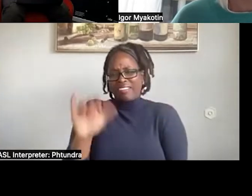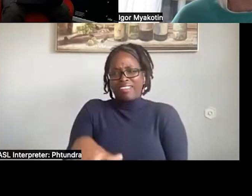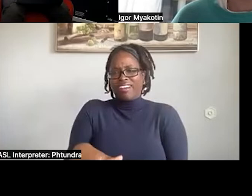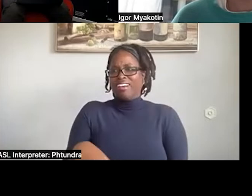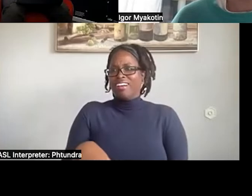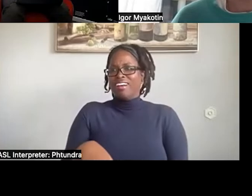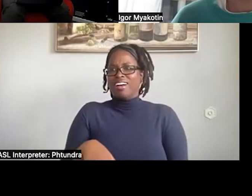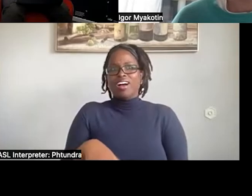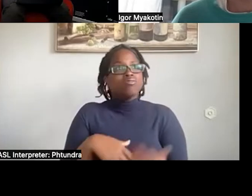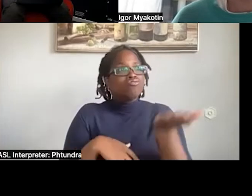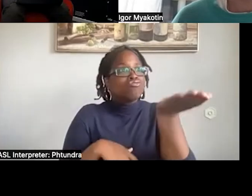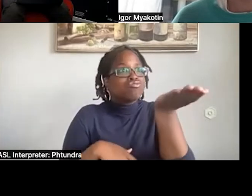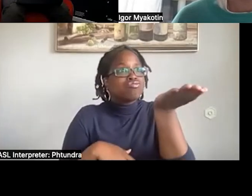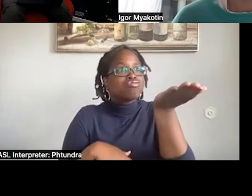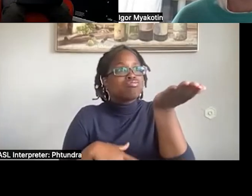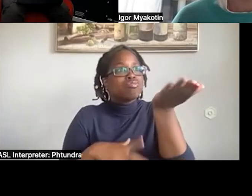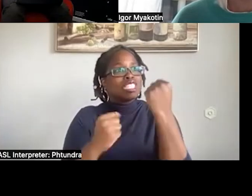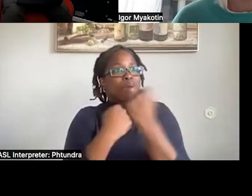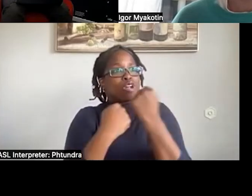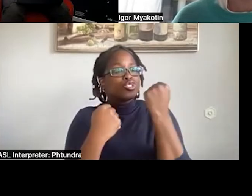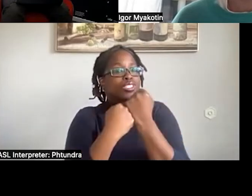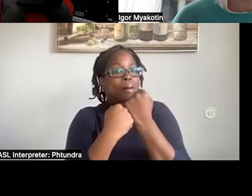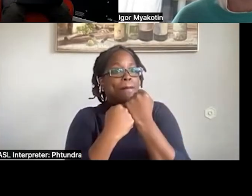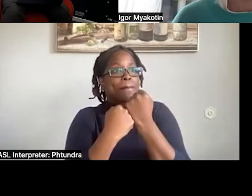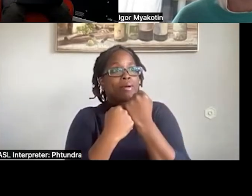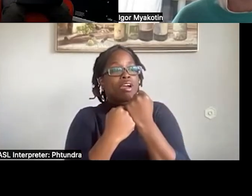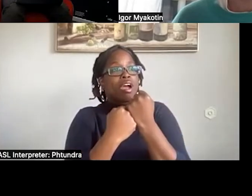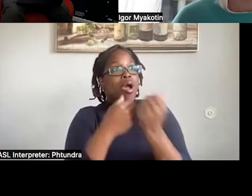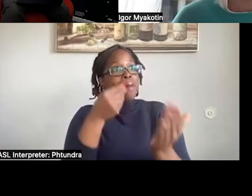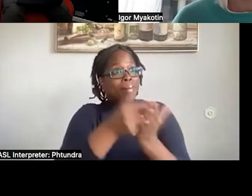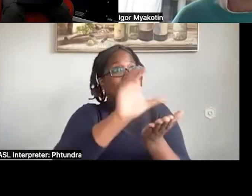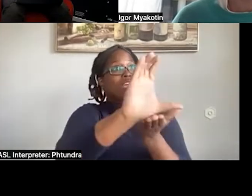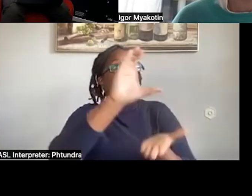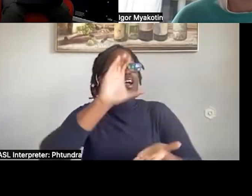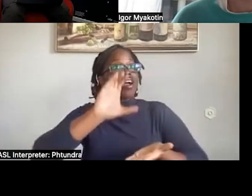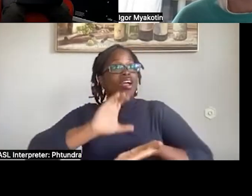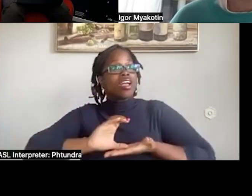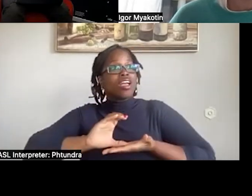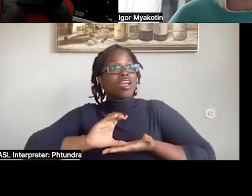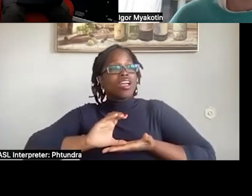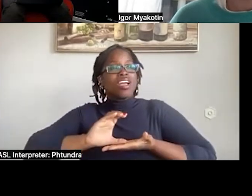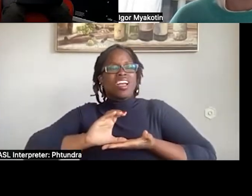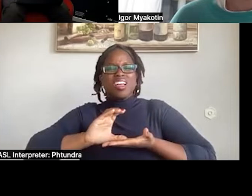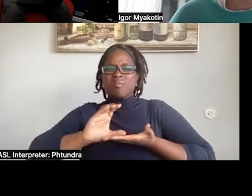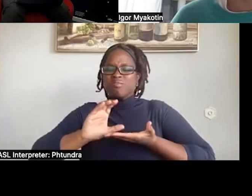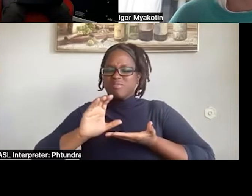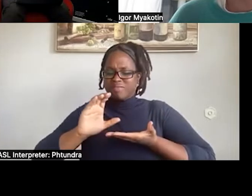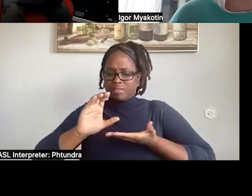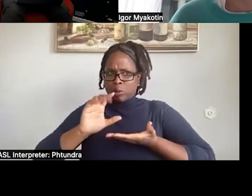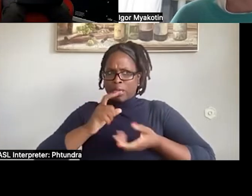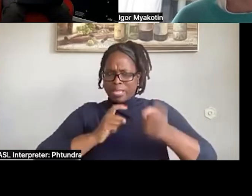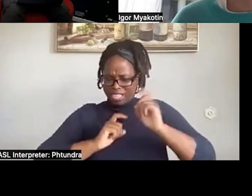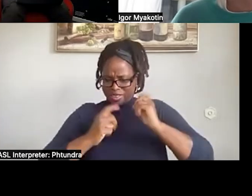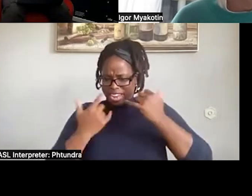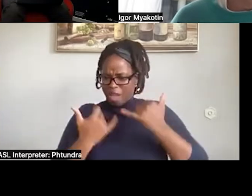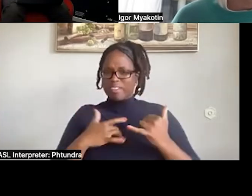and get a fiscal sponsorship, and then they give you some money so they don't pay, like they get tax thing, and